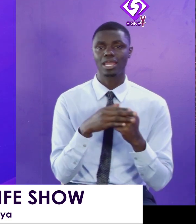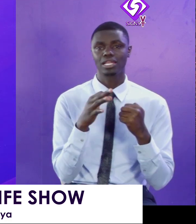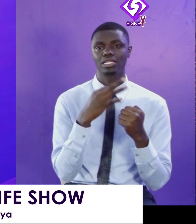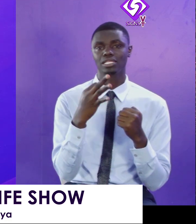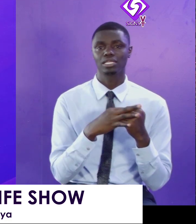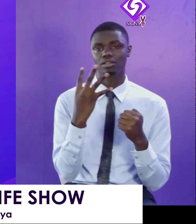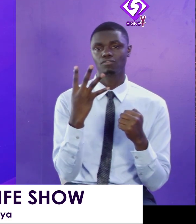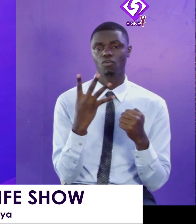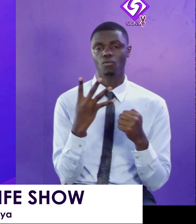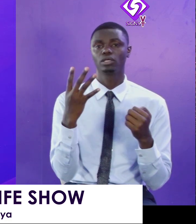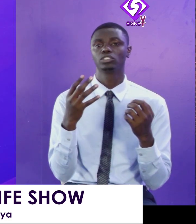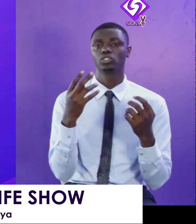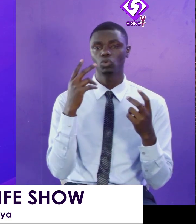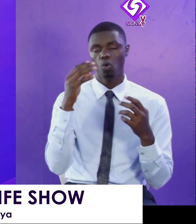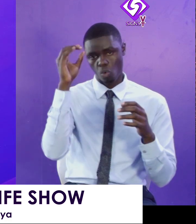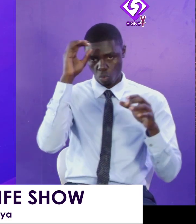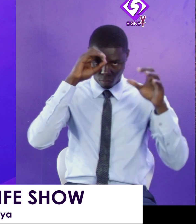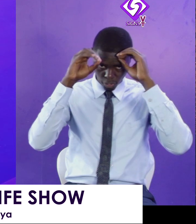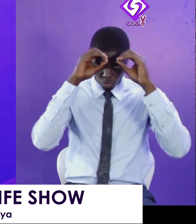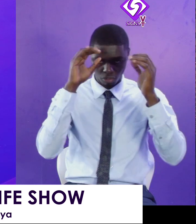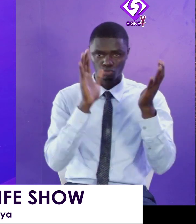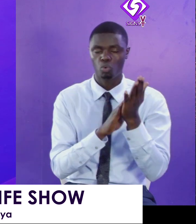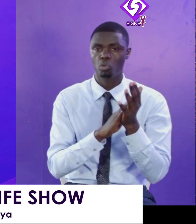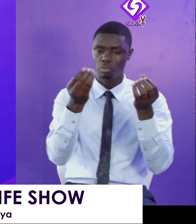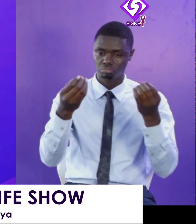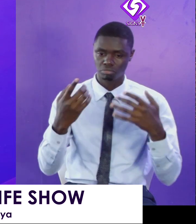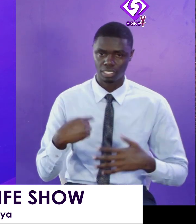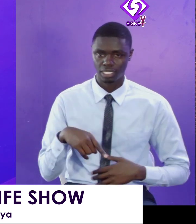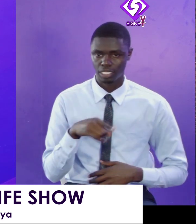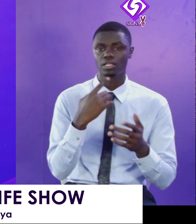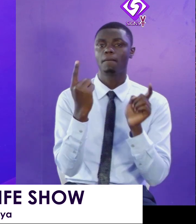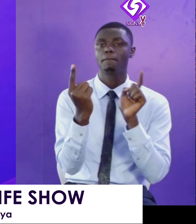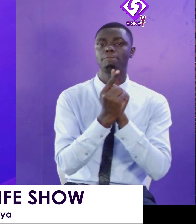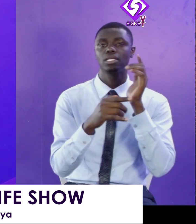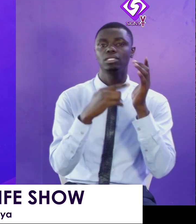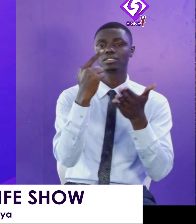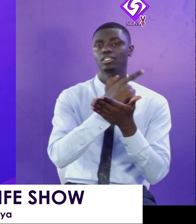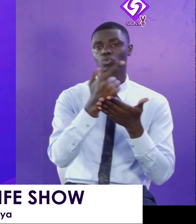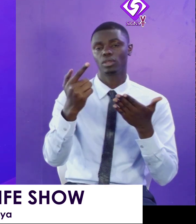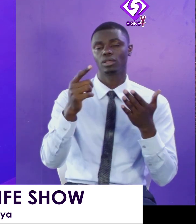0111980384. Give us your views. See you next week on the Treasures of Life show. Bye-bye.